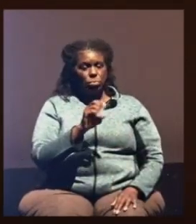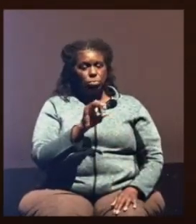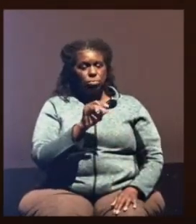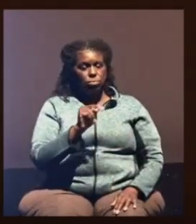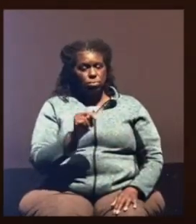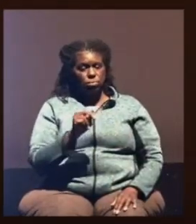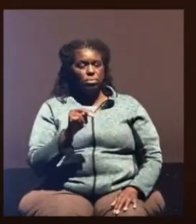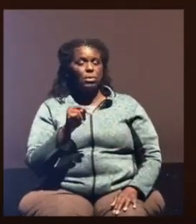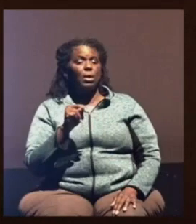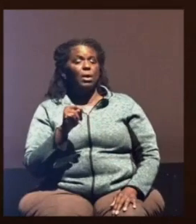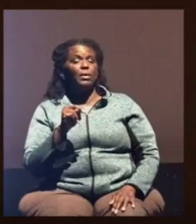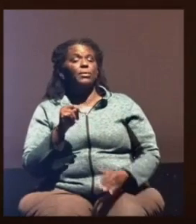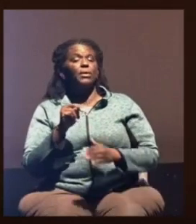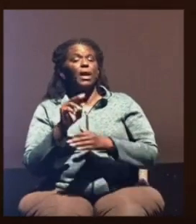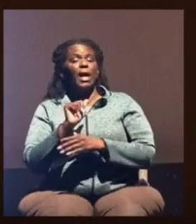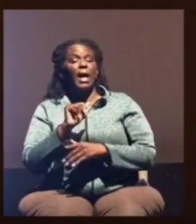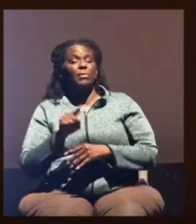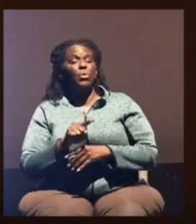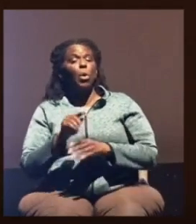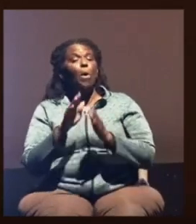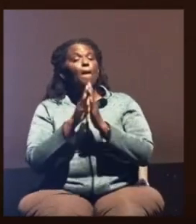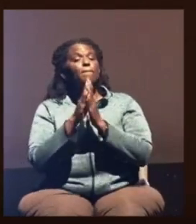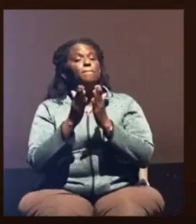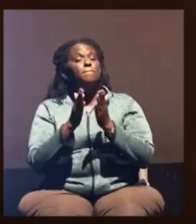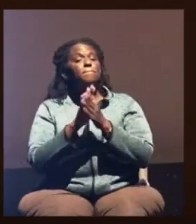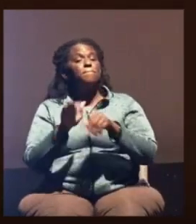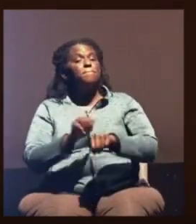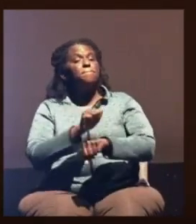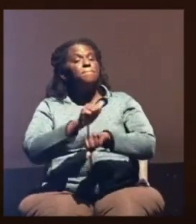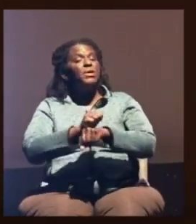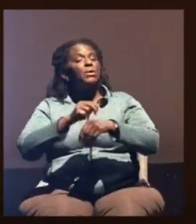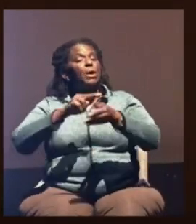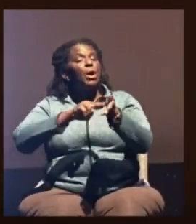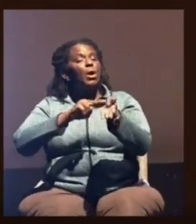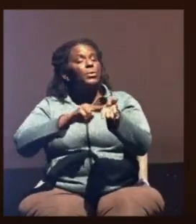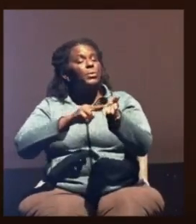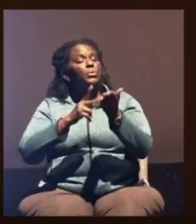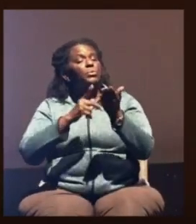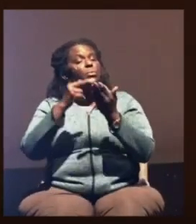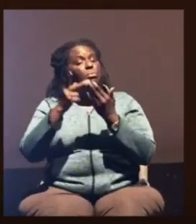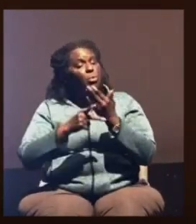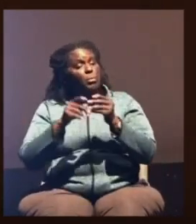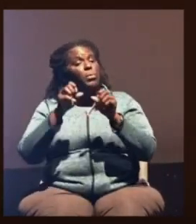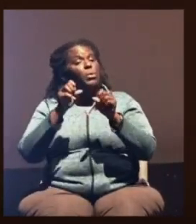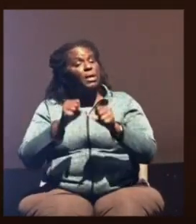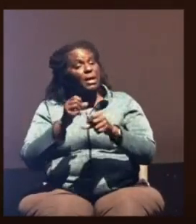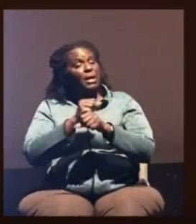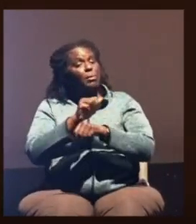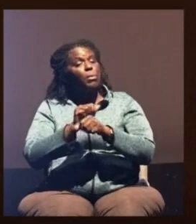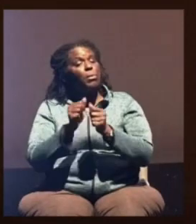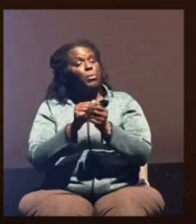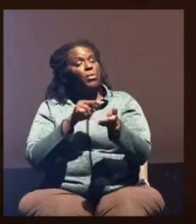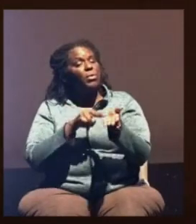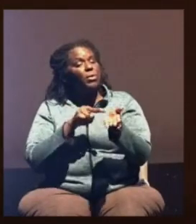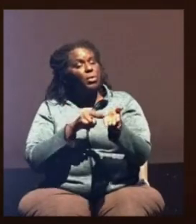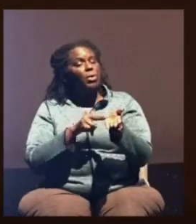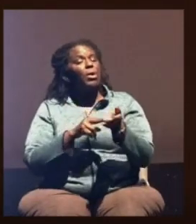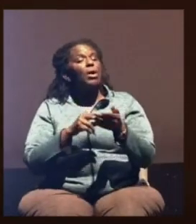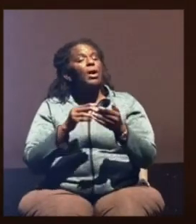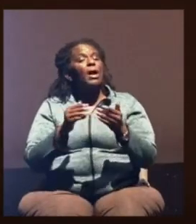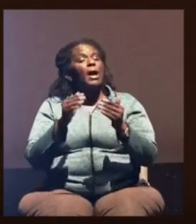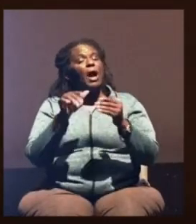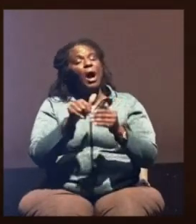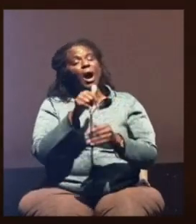nurse program. Come in for half an hour a day and find out for a nurse how to lead you on. In Bend, Oregon, book a lawyer